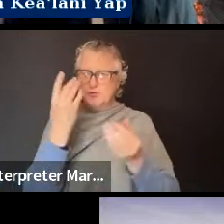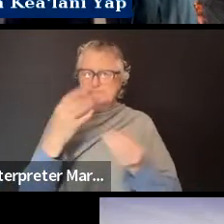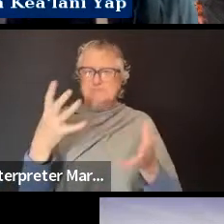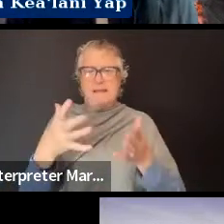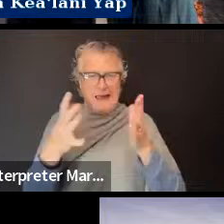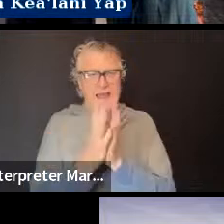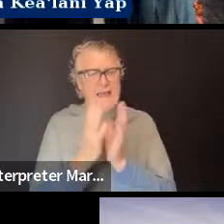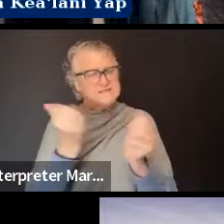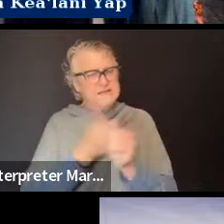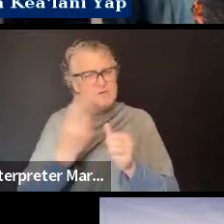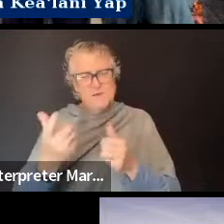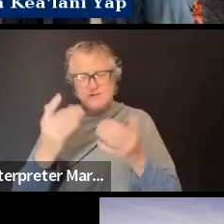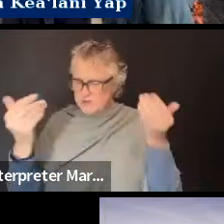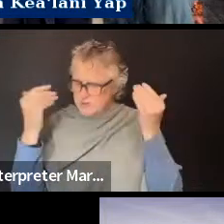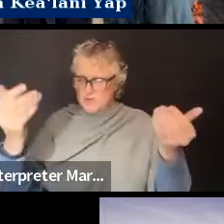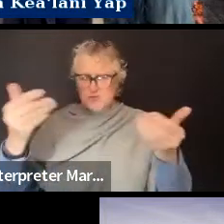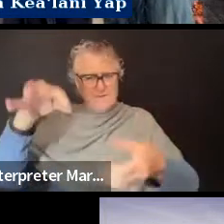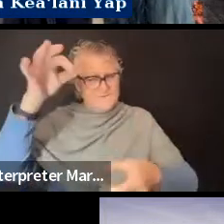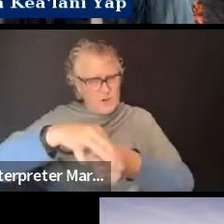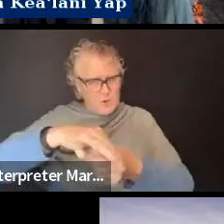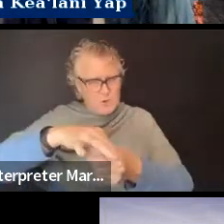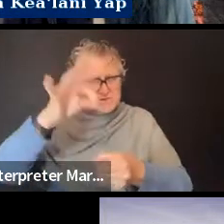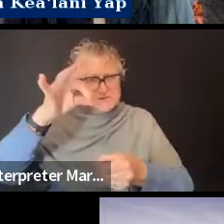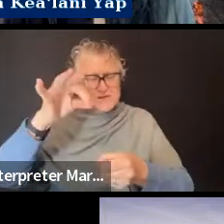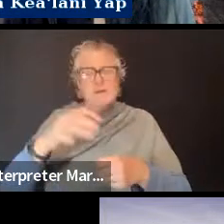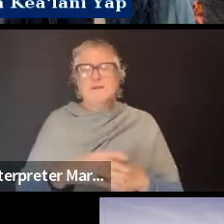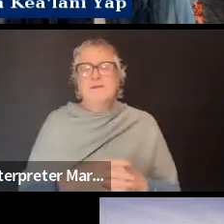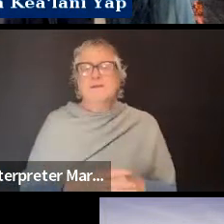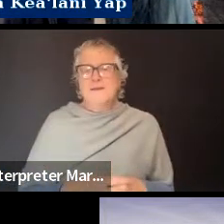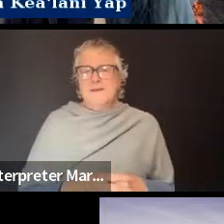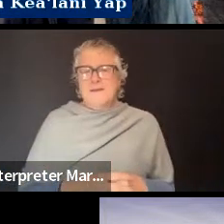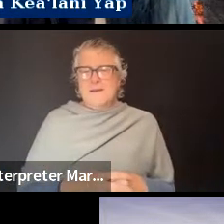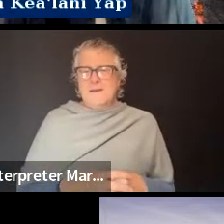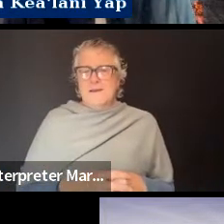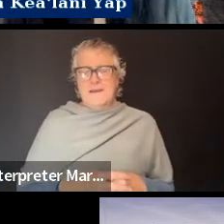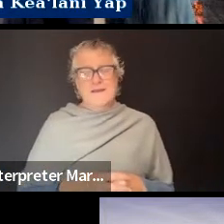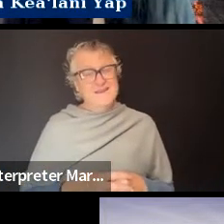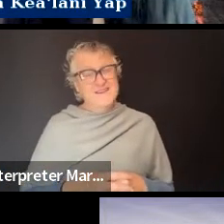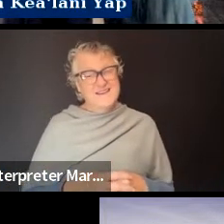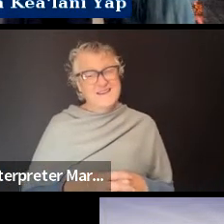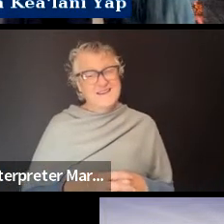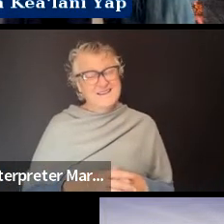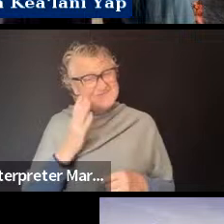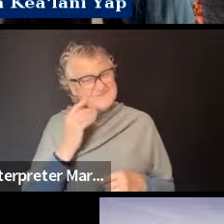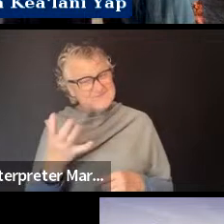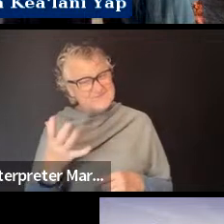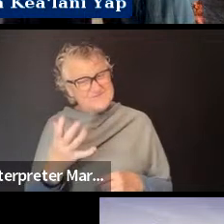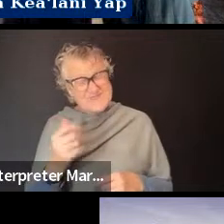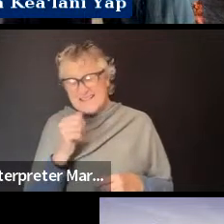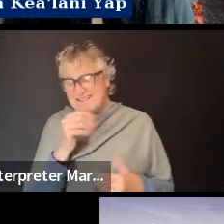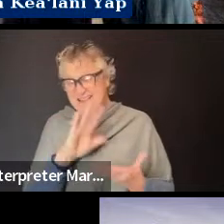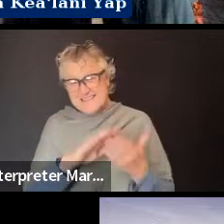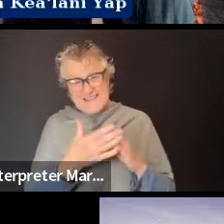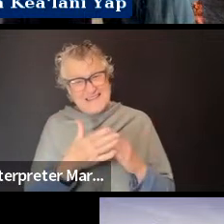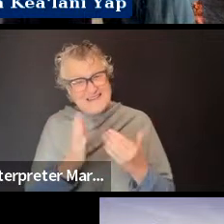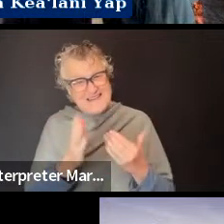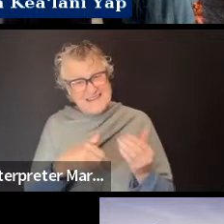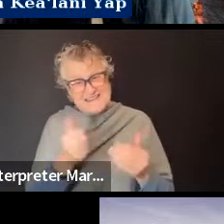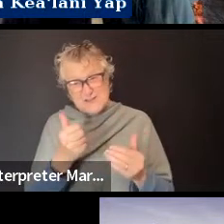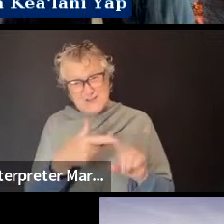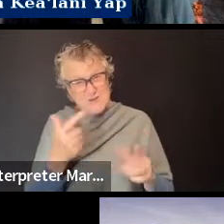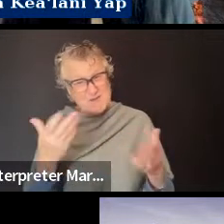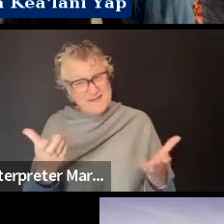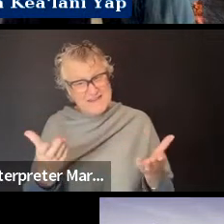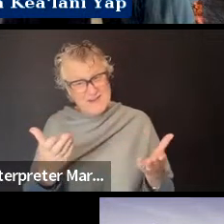are an important part of our future. It doesn't get any easier from here, folks. So looking forward to